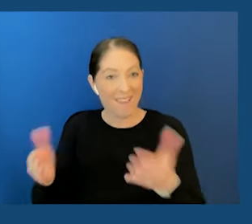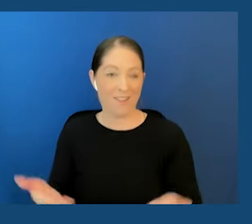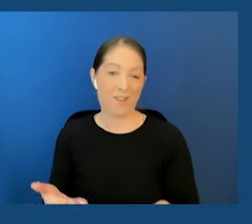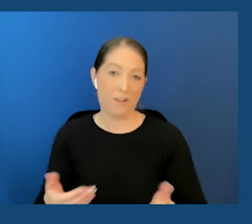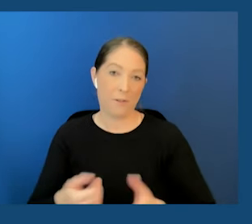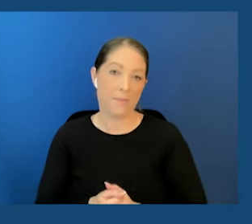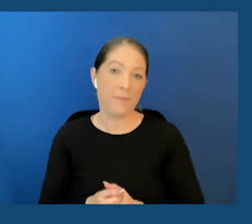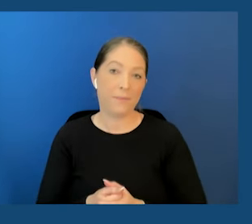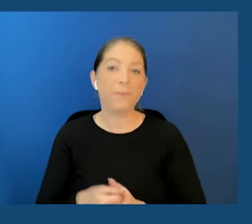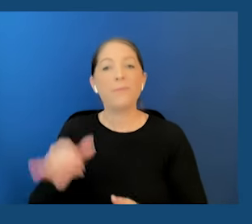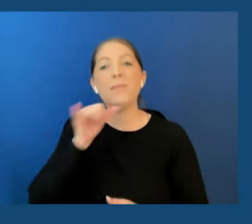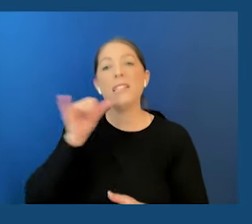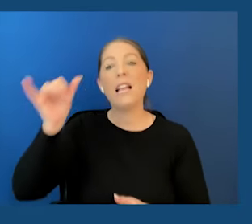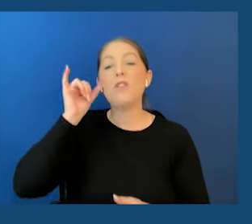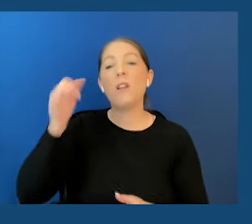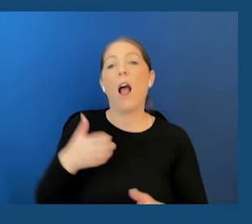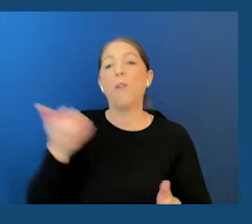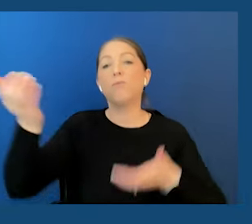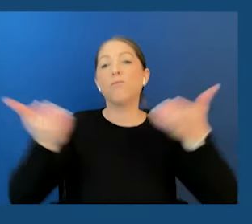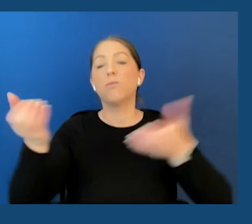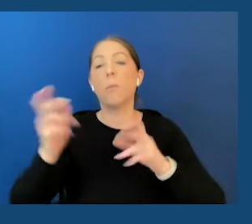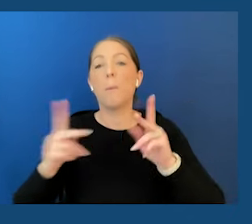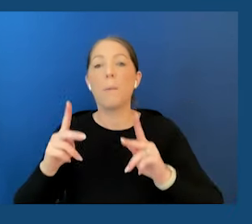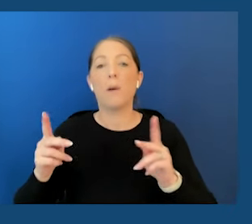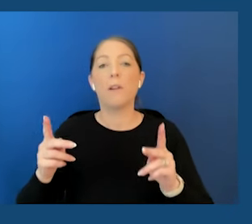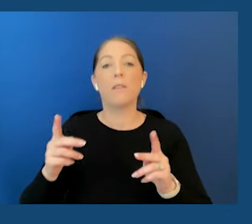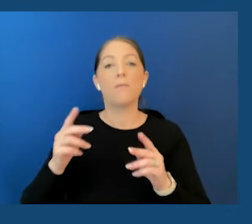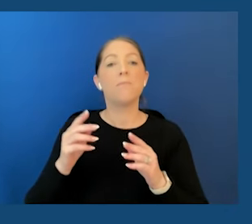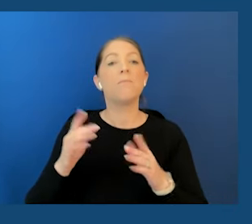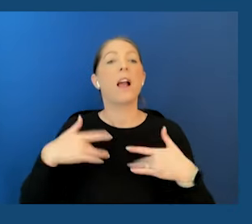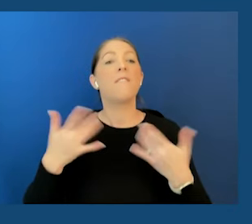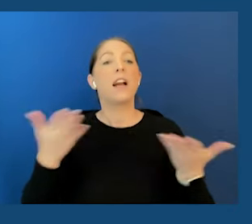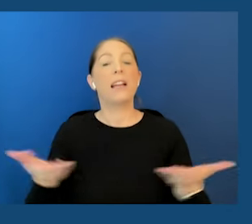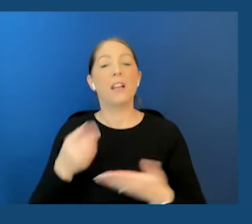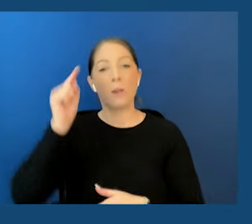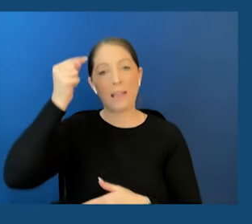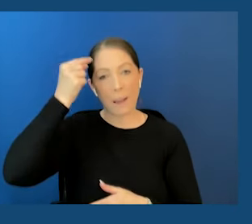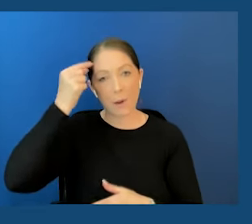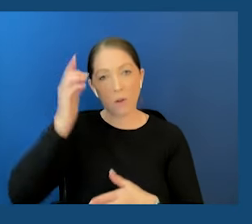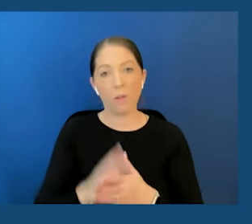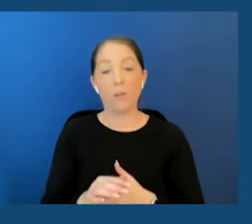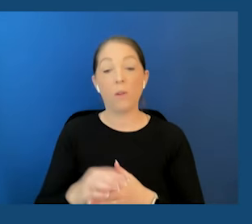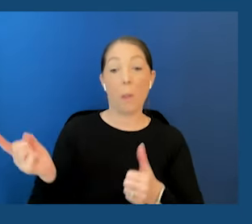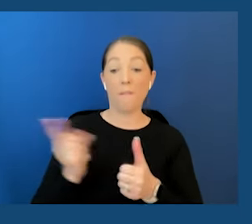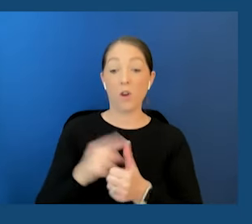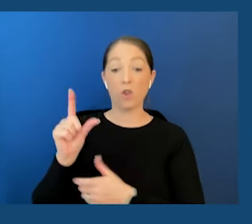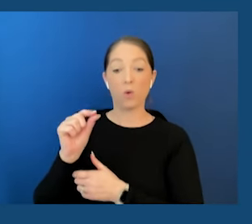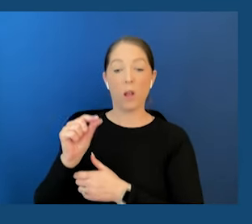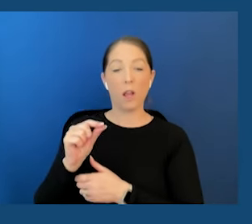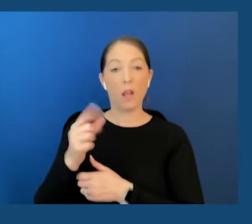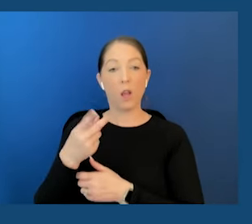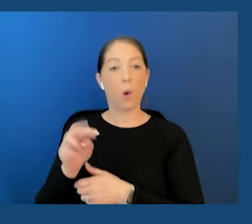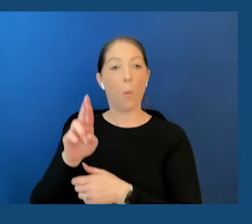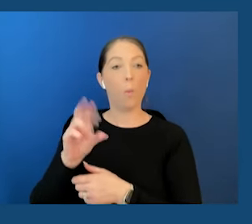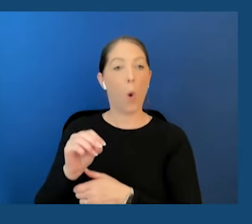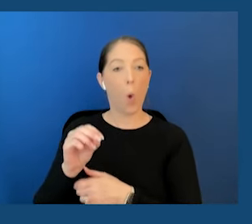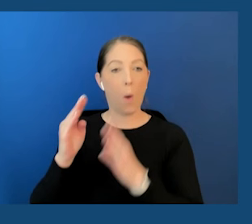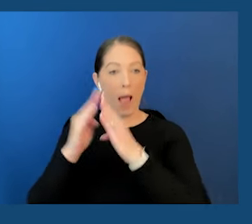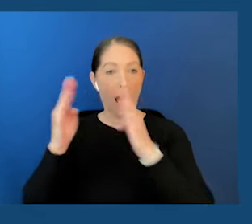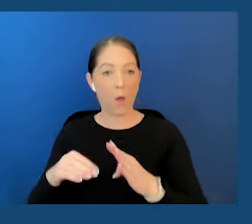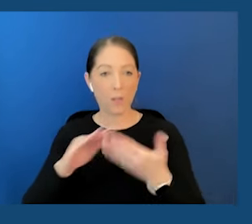event we did at the Capitol. We announced the first 20 pro-housing communities because I was told last